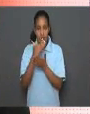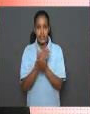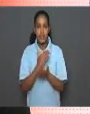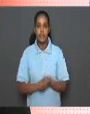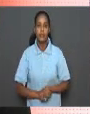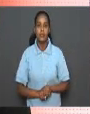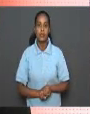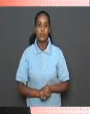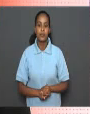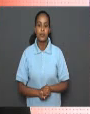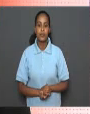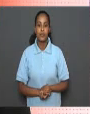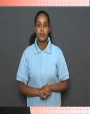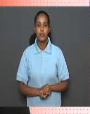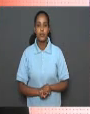lesson.